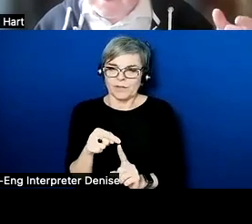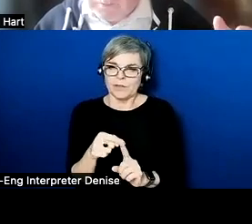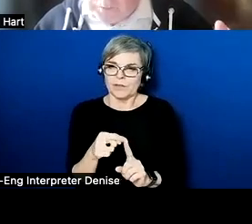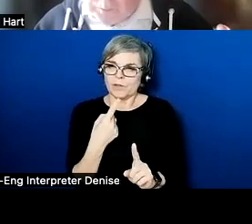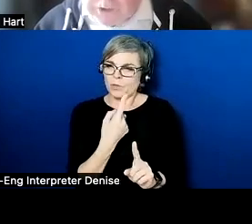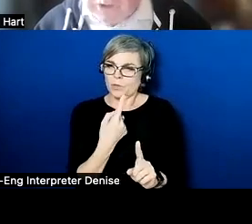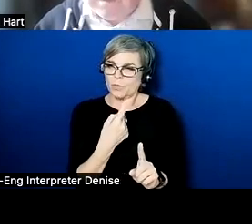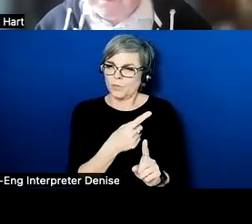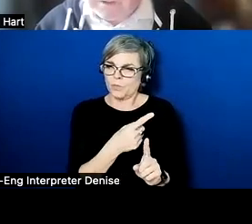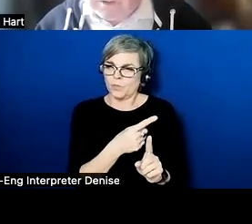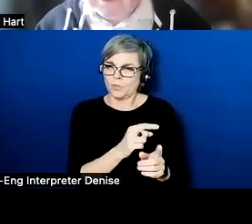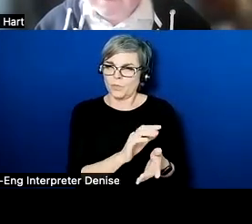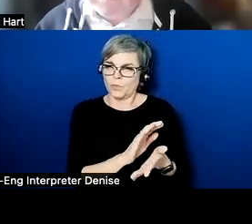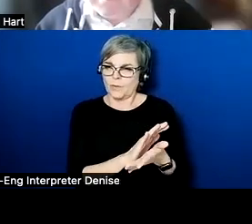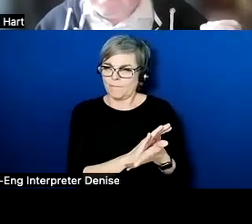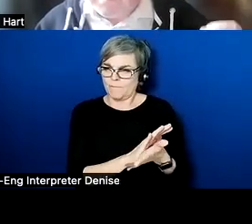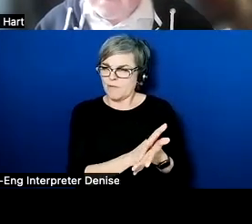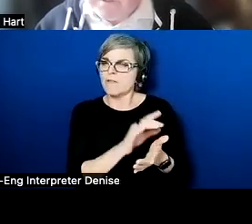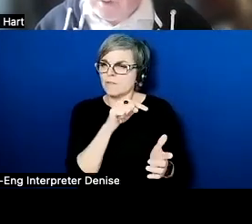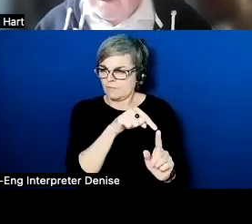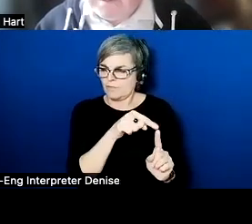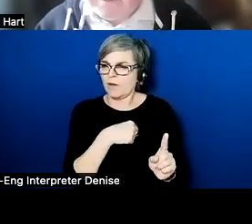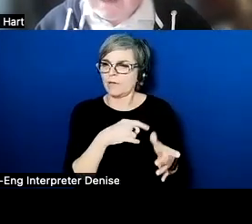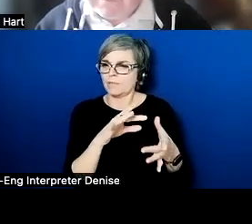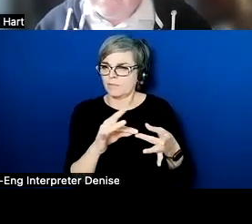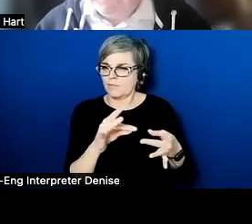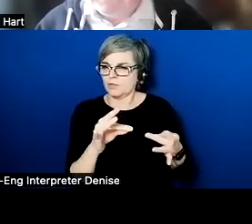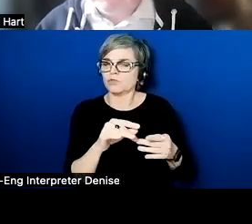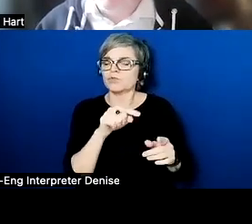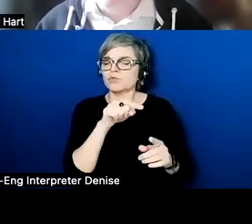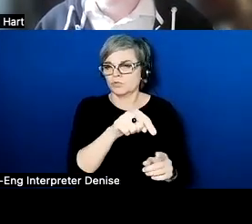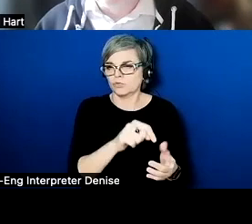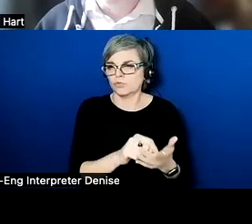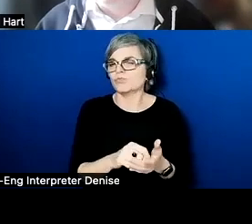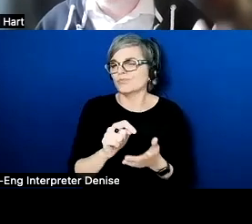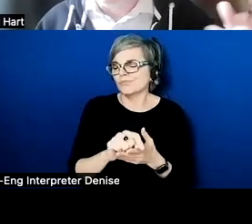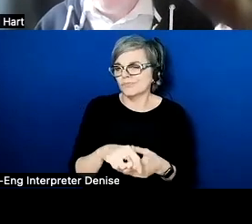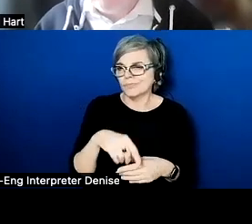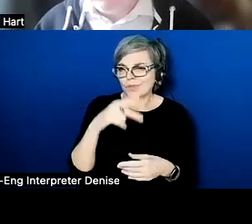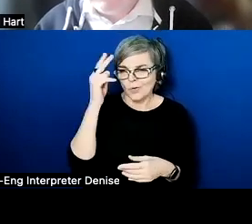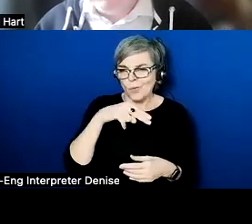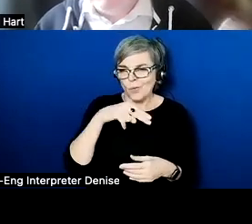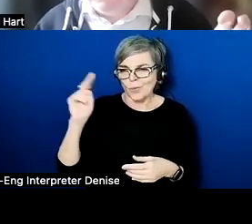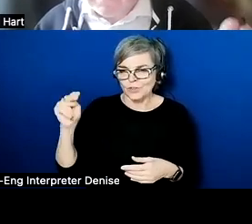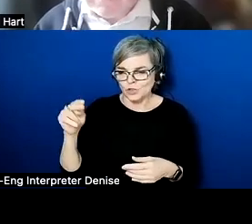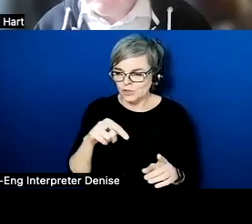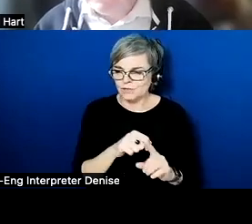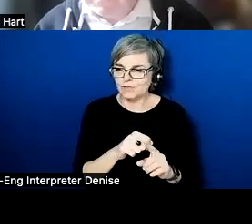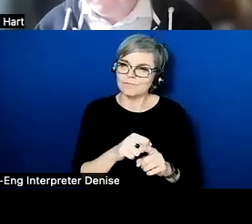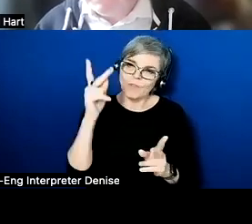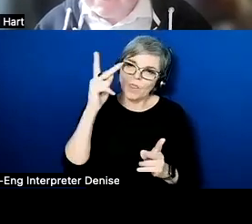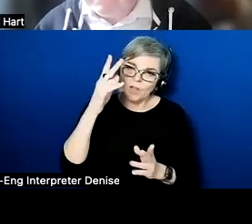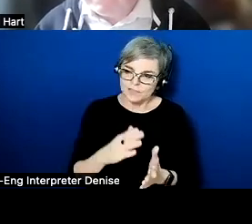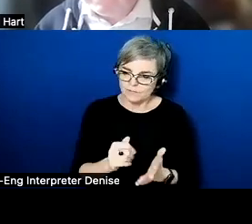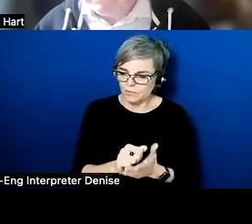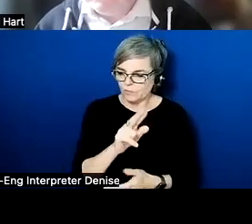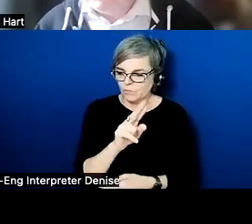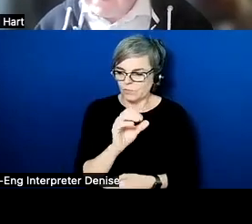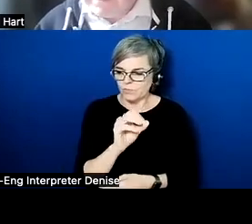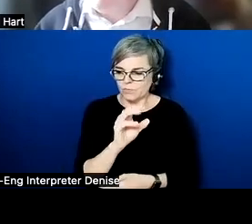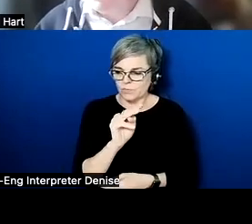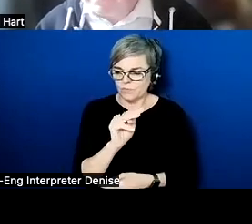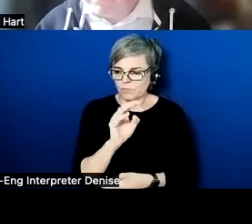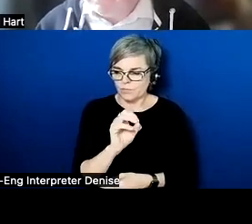the Norwegian philosopher Rometveit, who said something along the lines of, for intersubjectivity